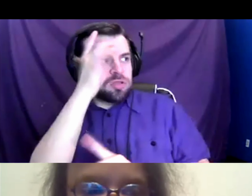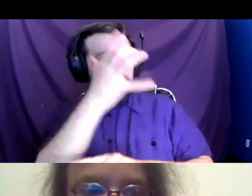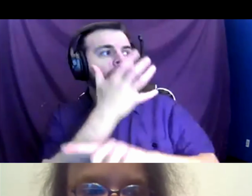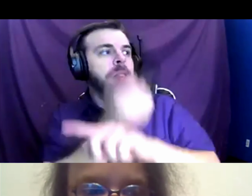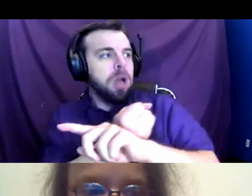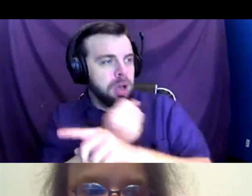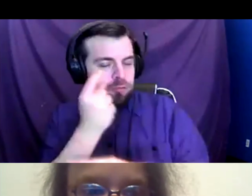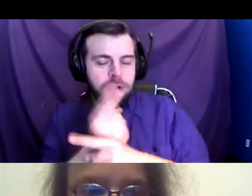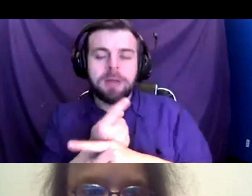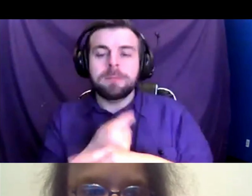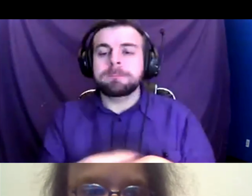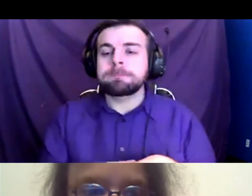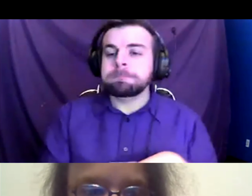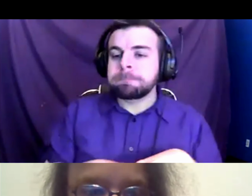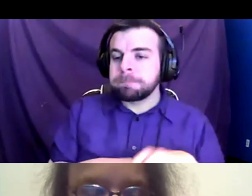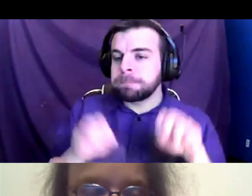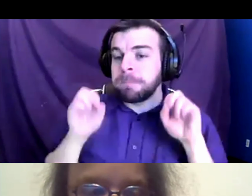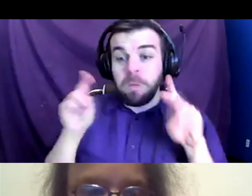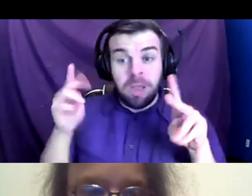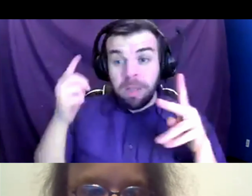think we are ready.